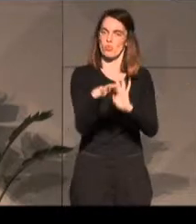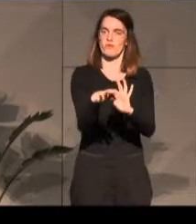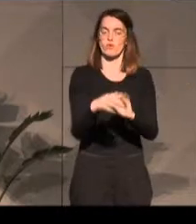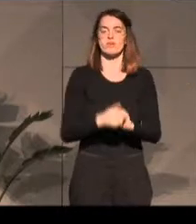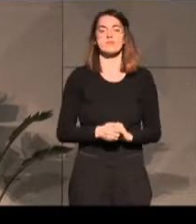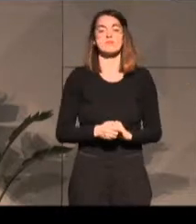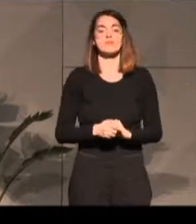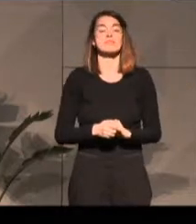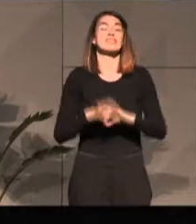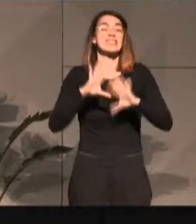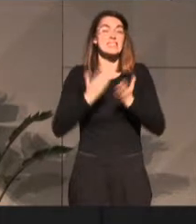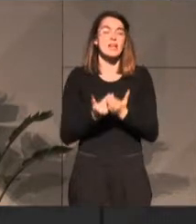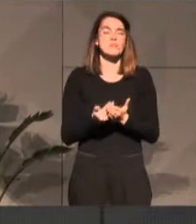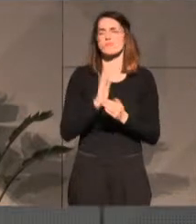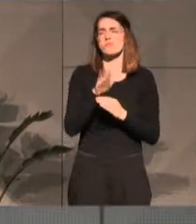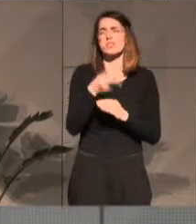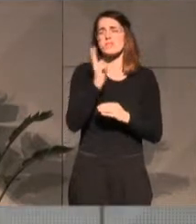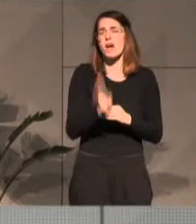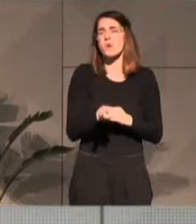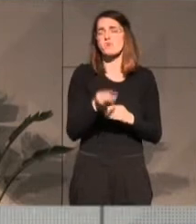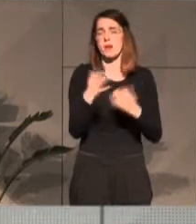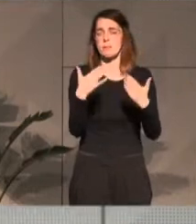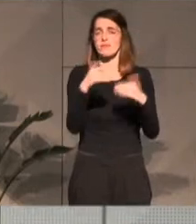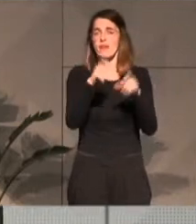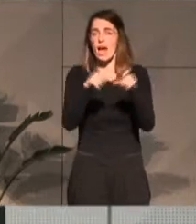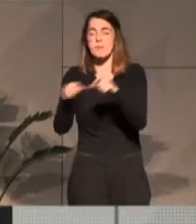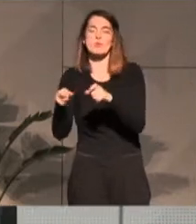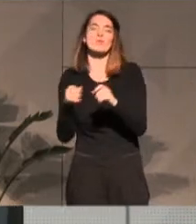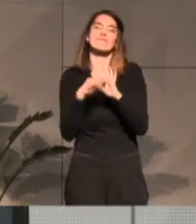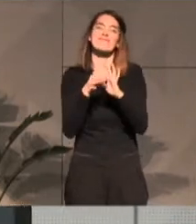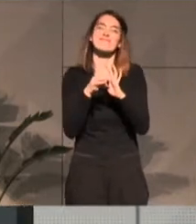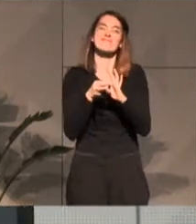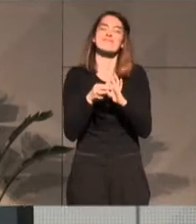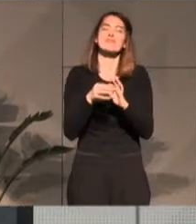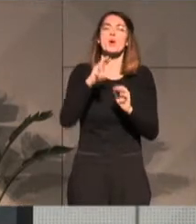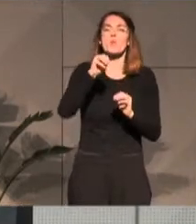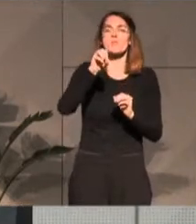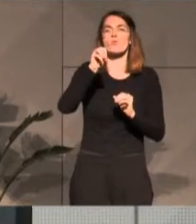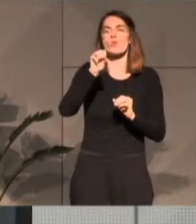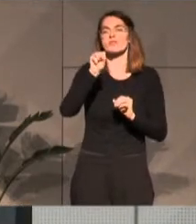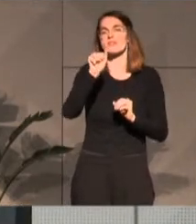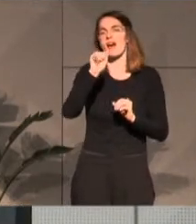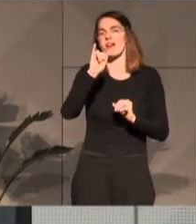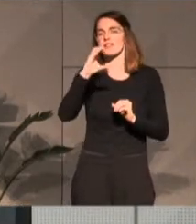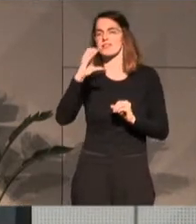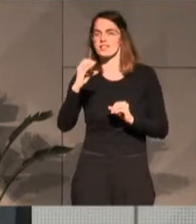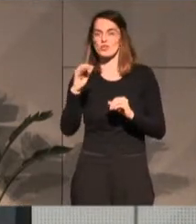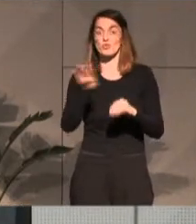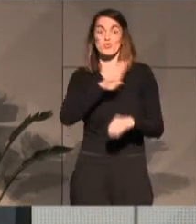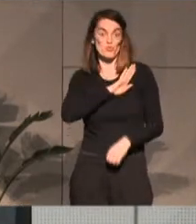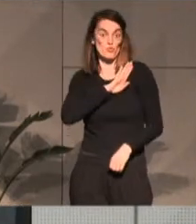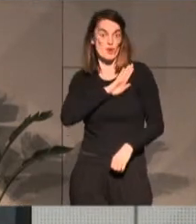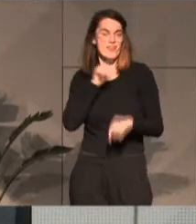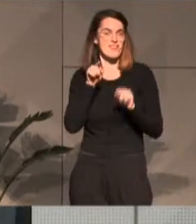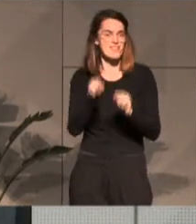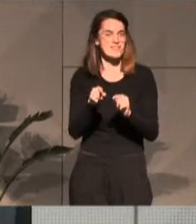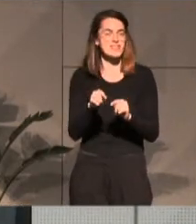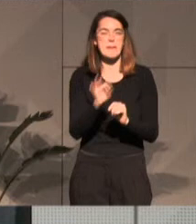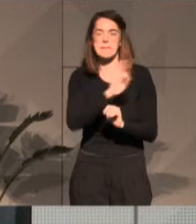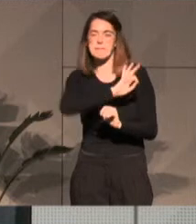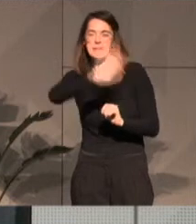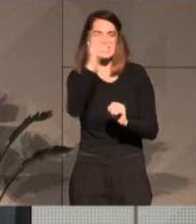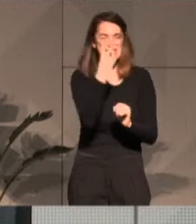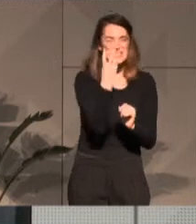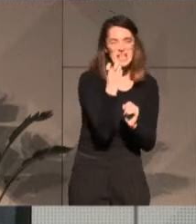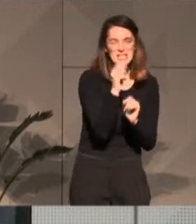the Fedorov. There were more than 200 applications for spaces in that MOSAIC training situation. We had